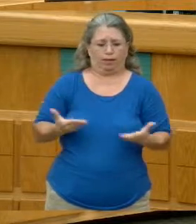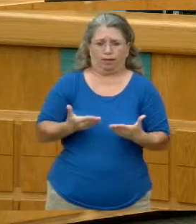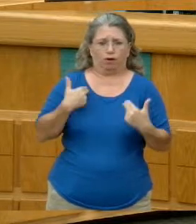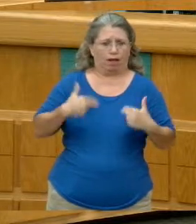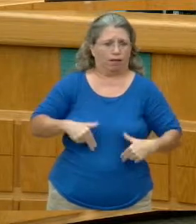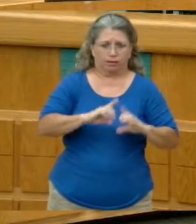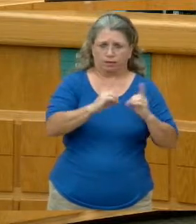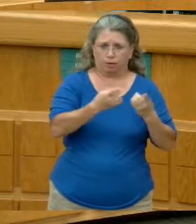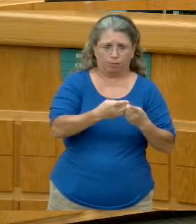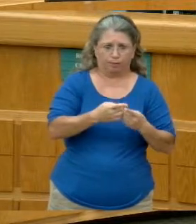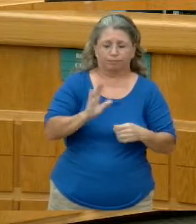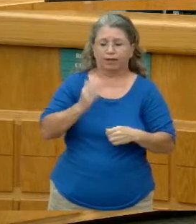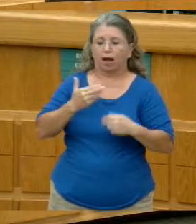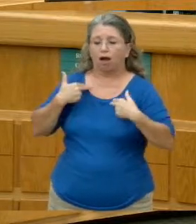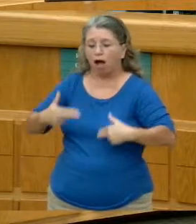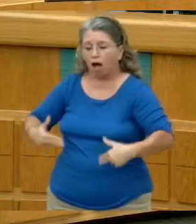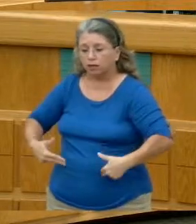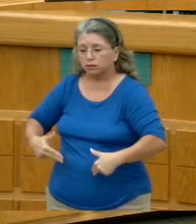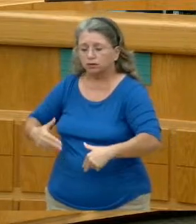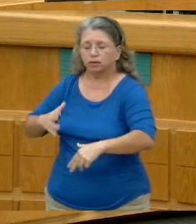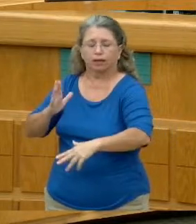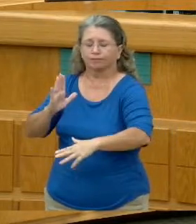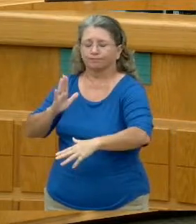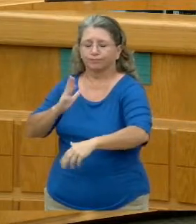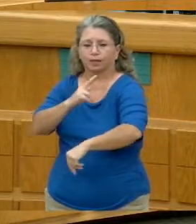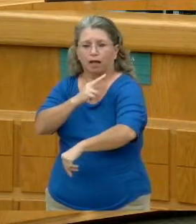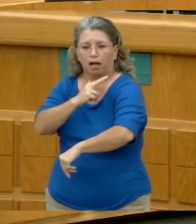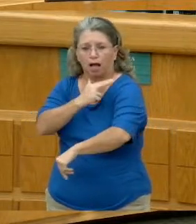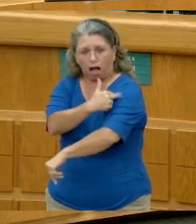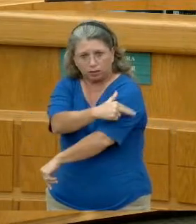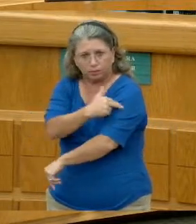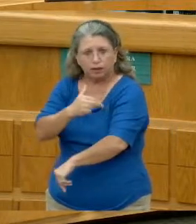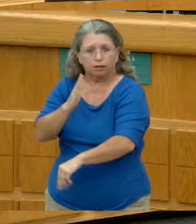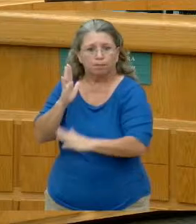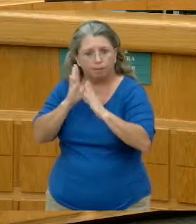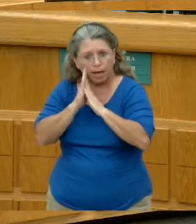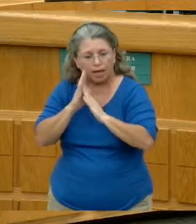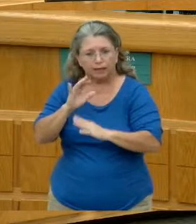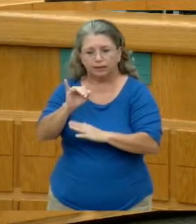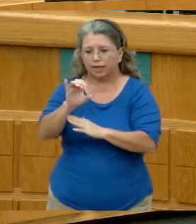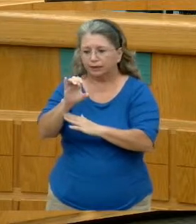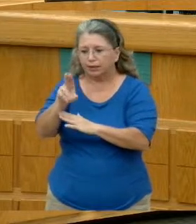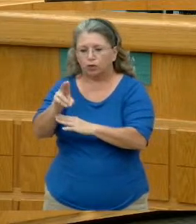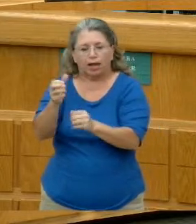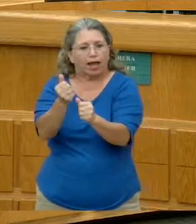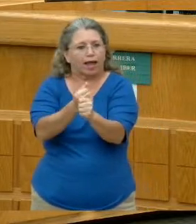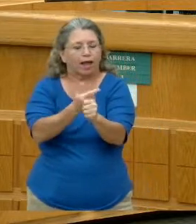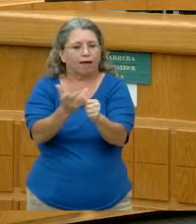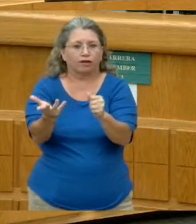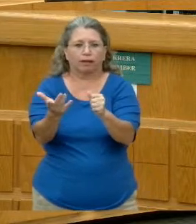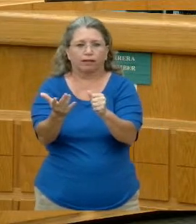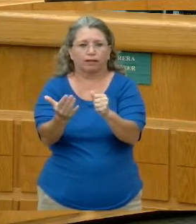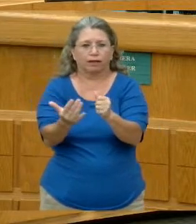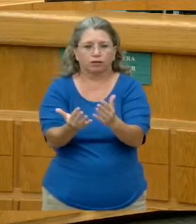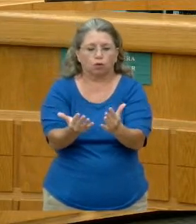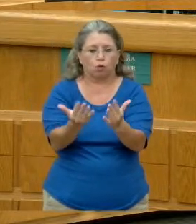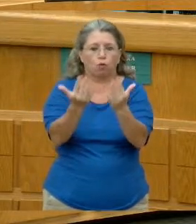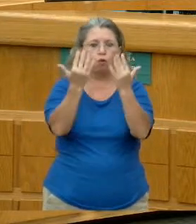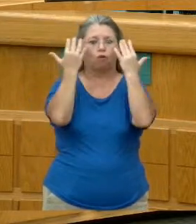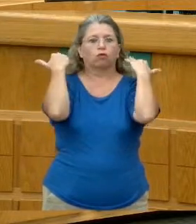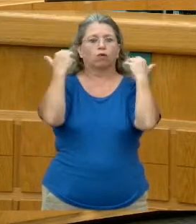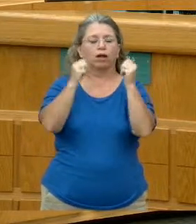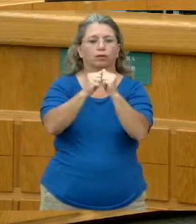hospitals, hospital beds, ICUs, everything is being affected by this